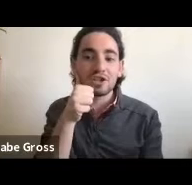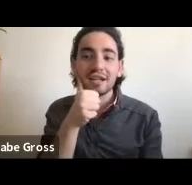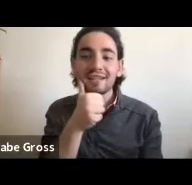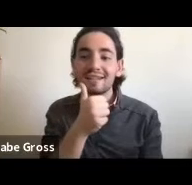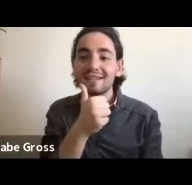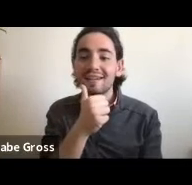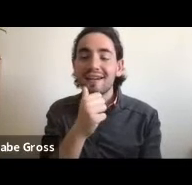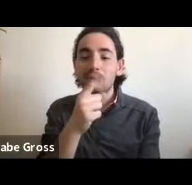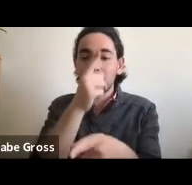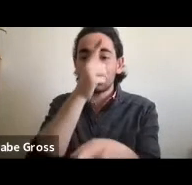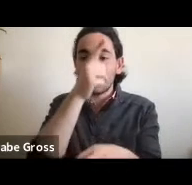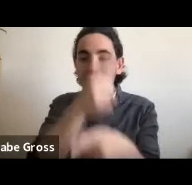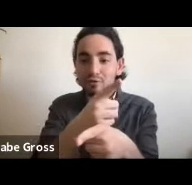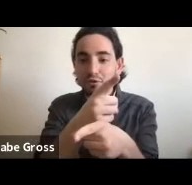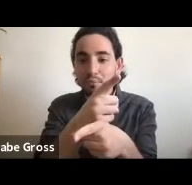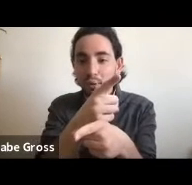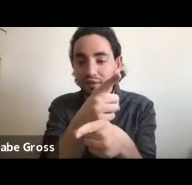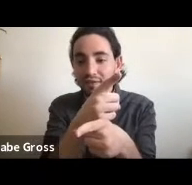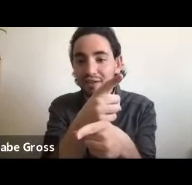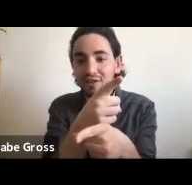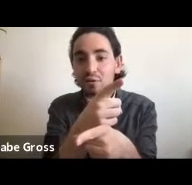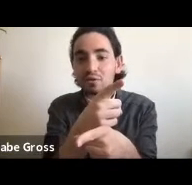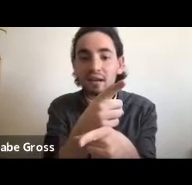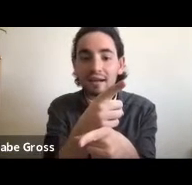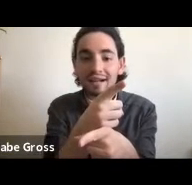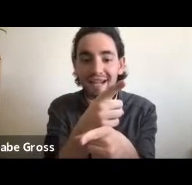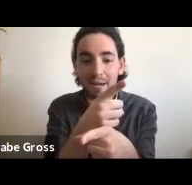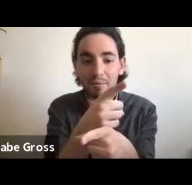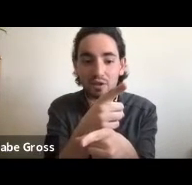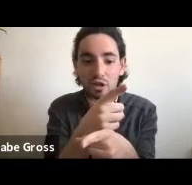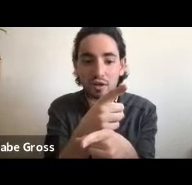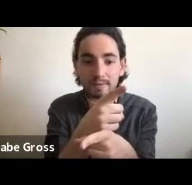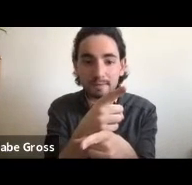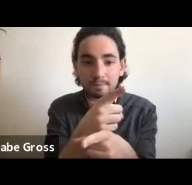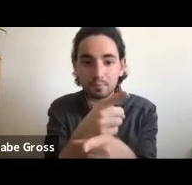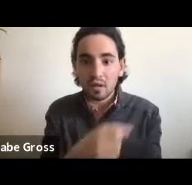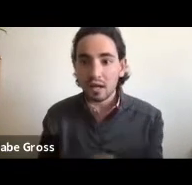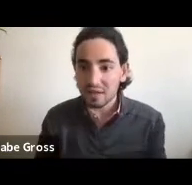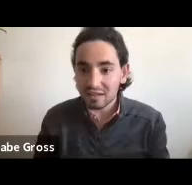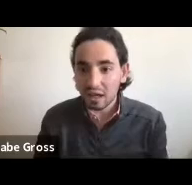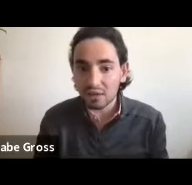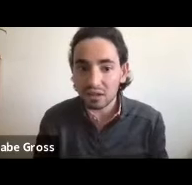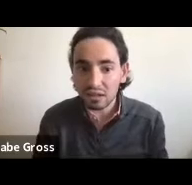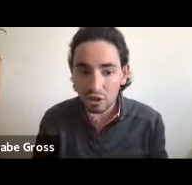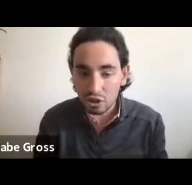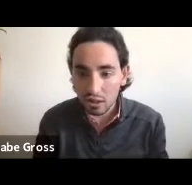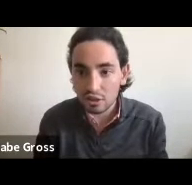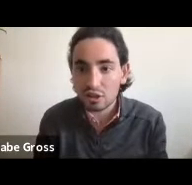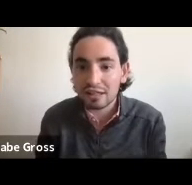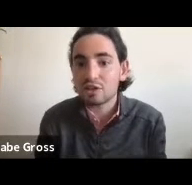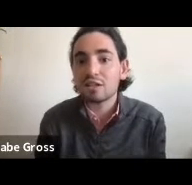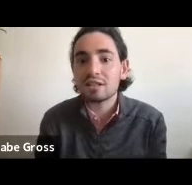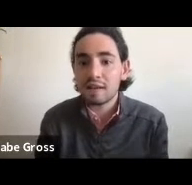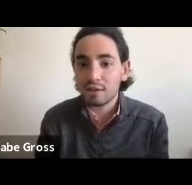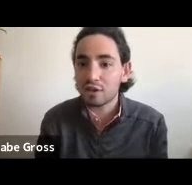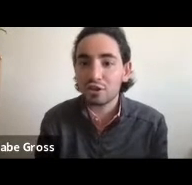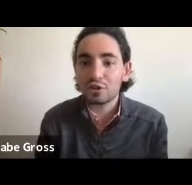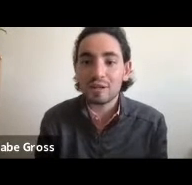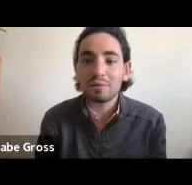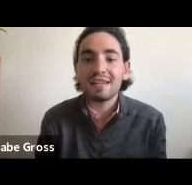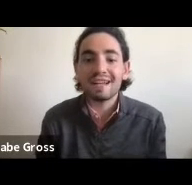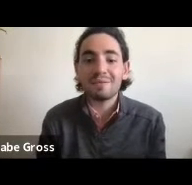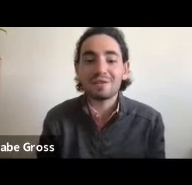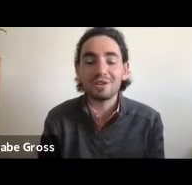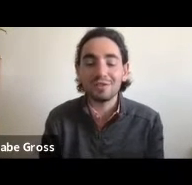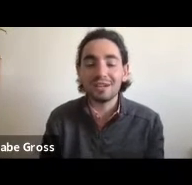to start with a thumbs up on your chin and bring it down to a pointer finger right on top of each other. And the sign for teacher, as the teacher